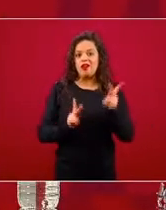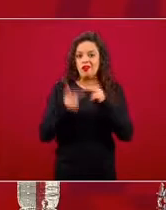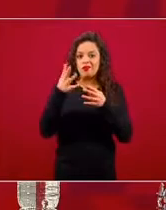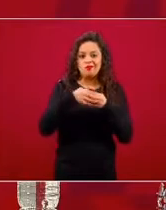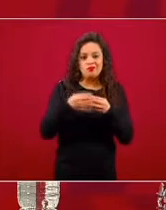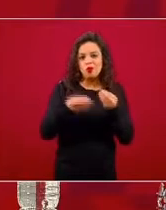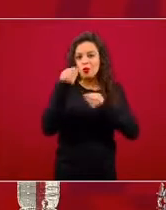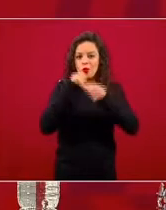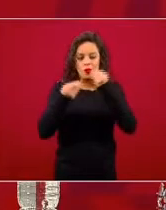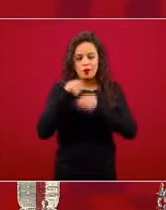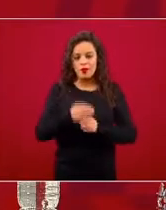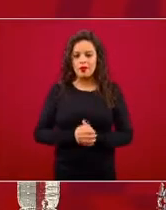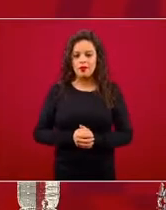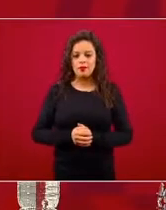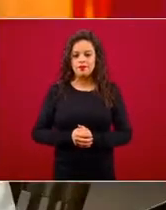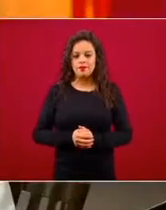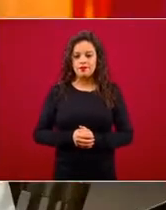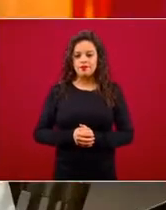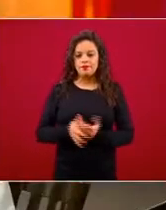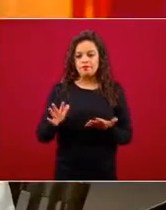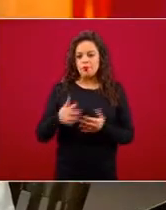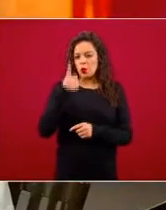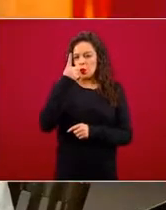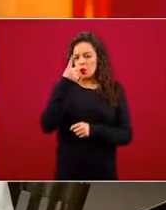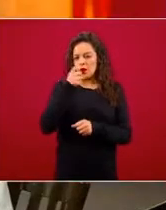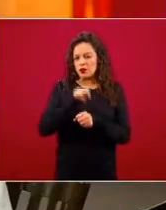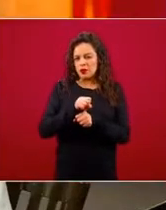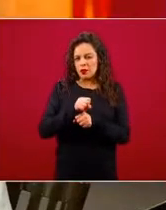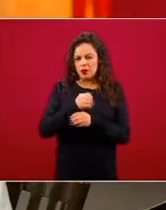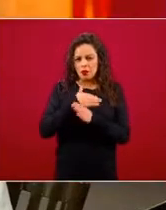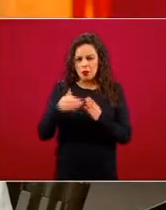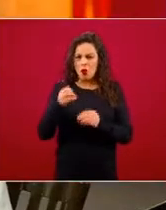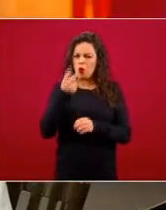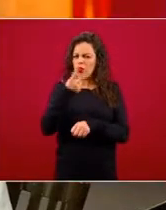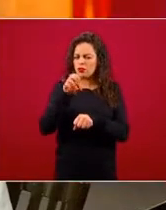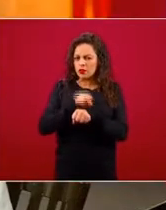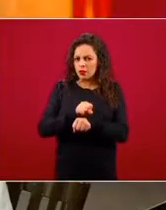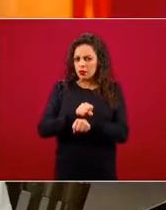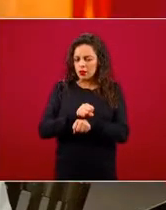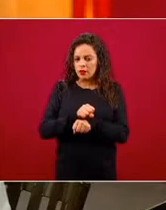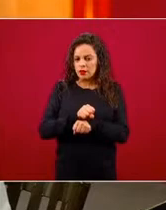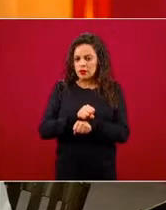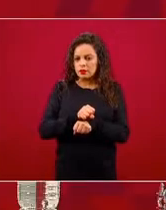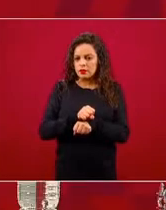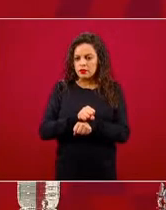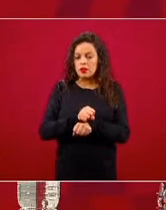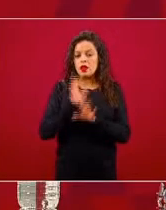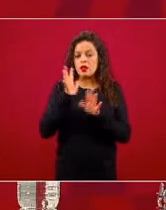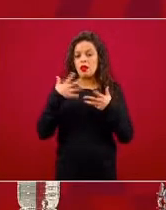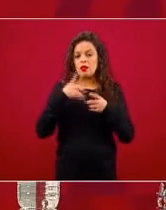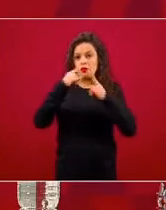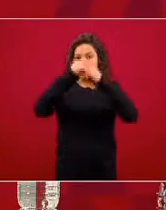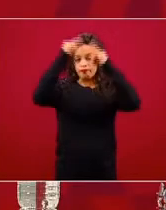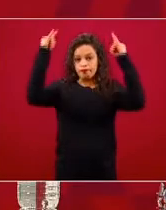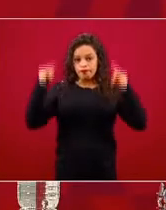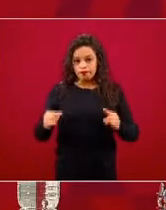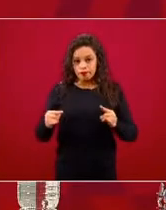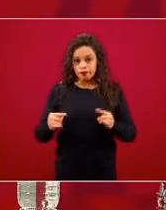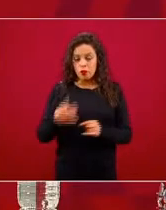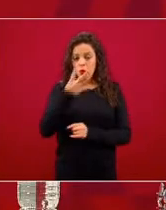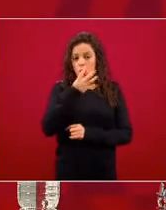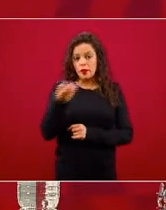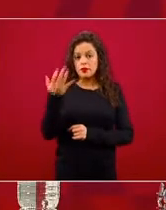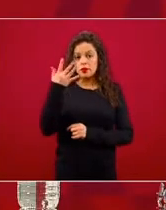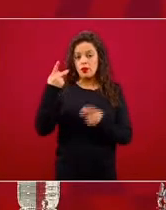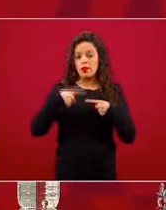past week and a half or 2 weeks ago, we have installed 10 and 450 health